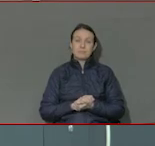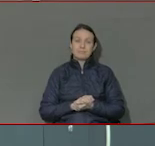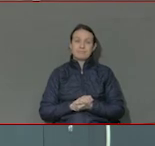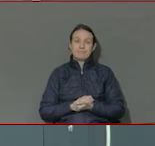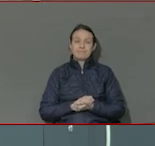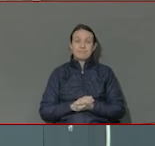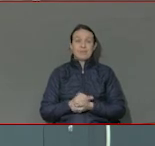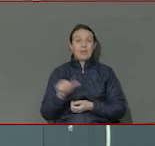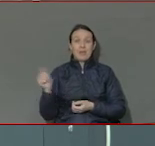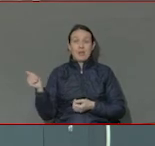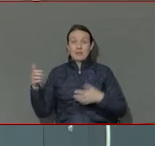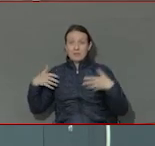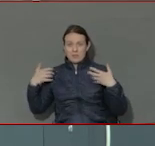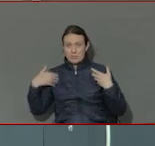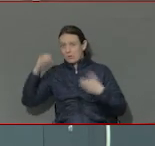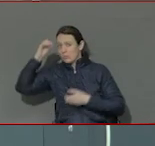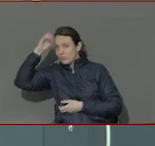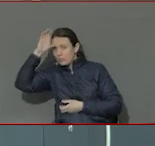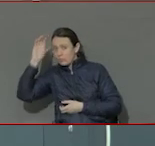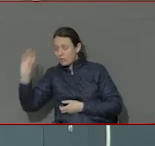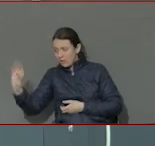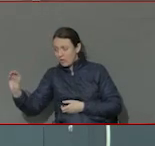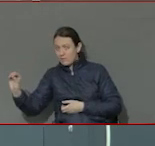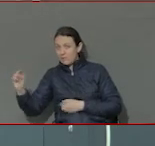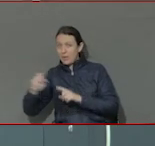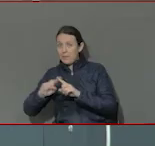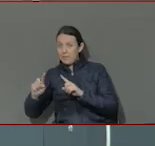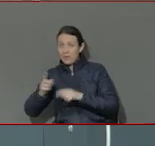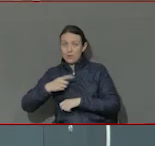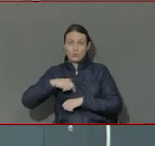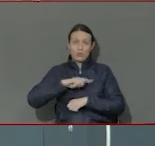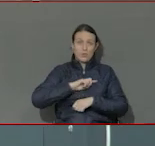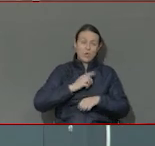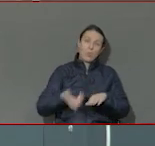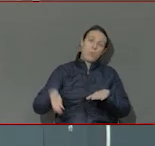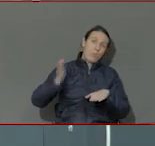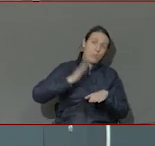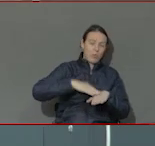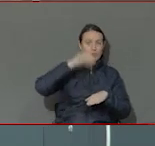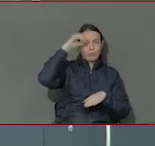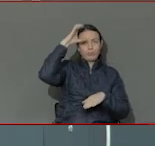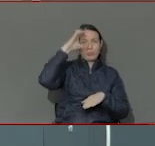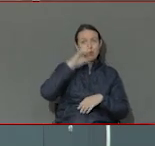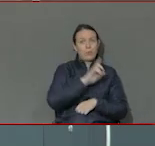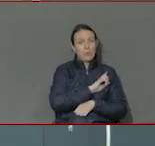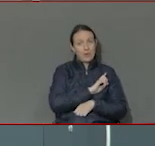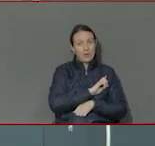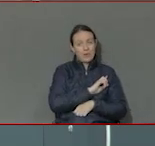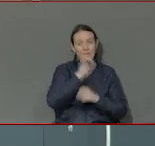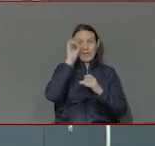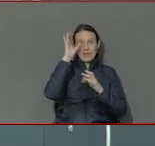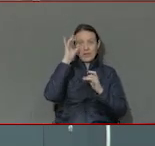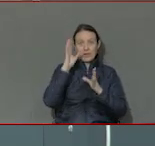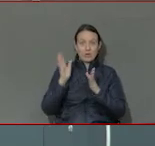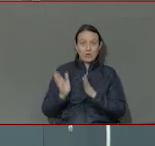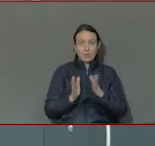Other primates are still intelligent, but we are more intelligent because we process